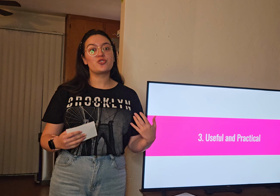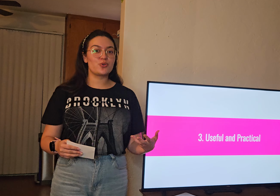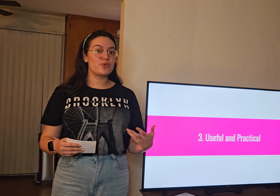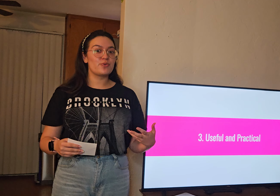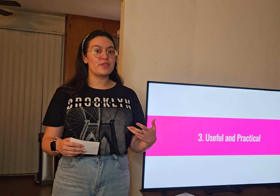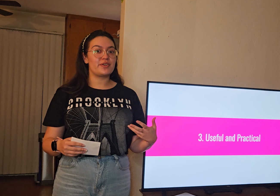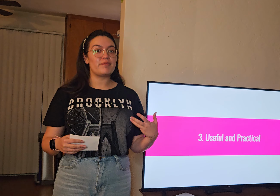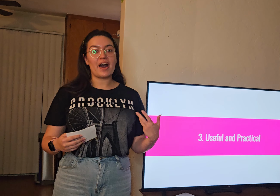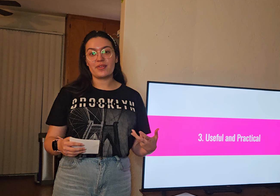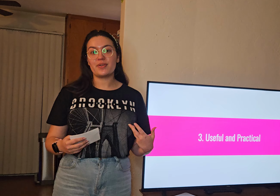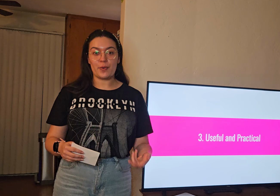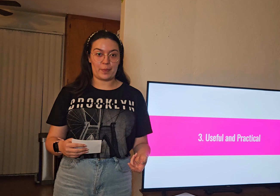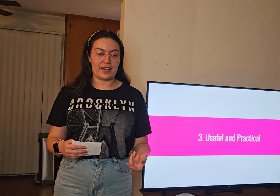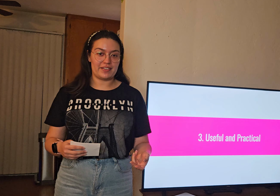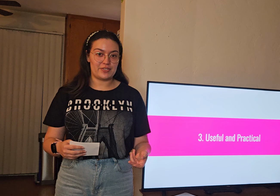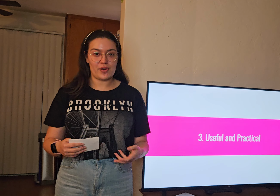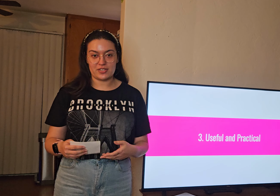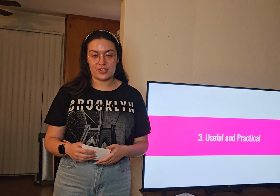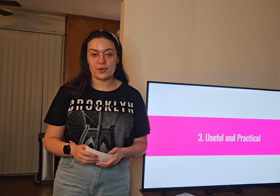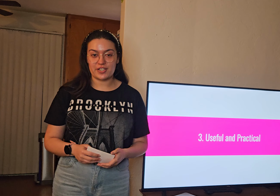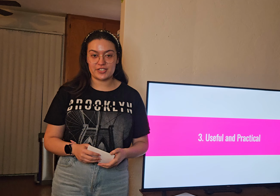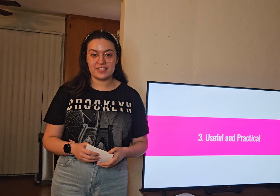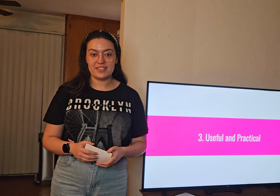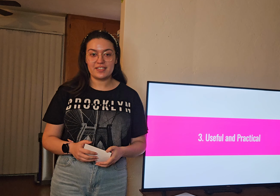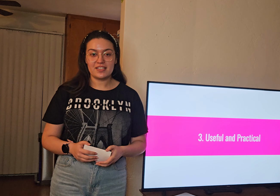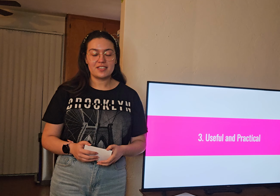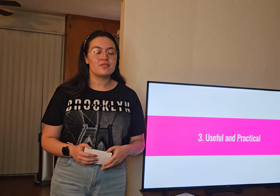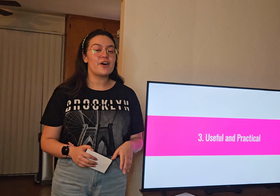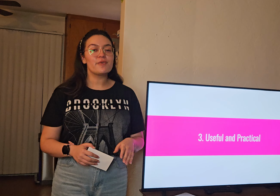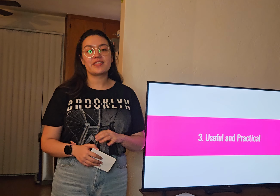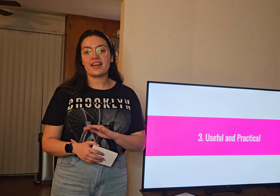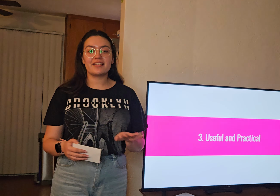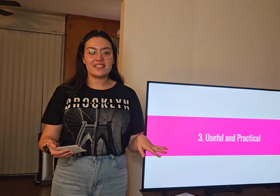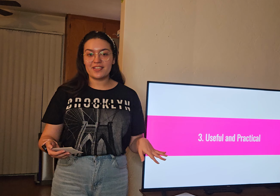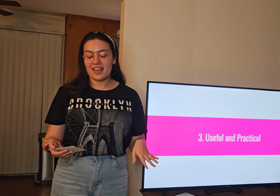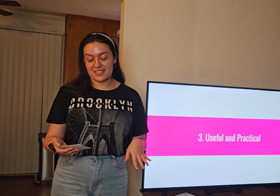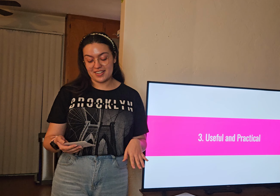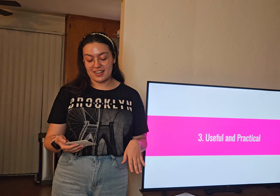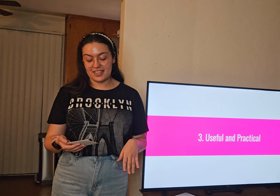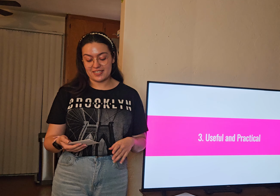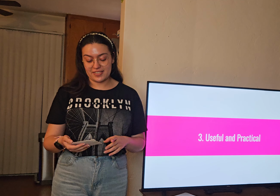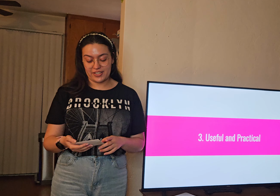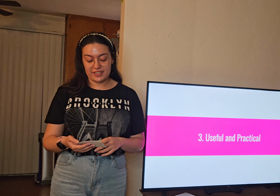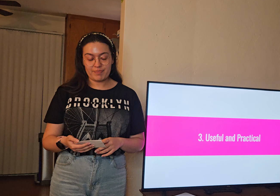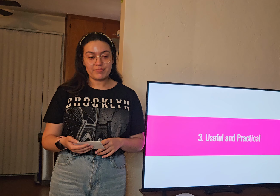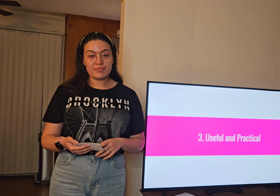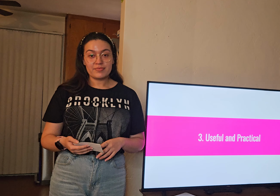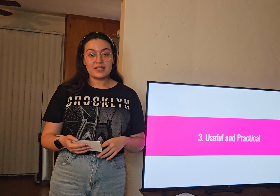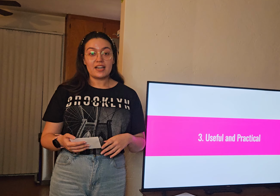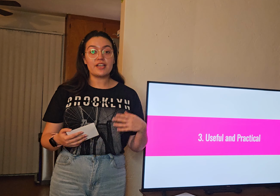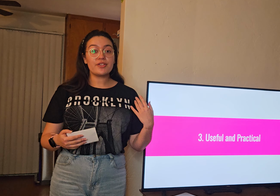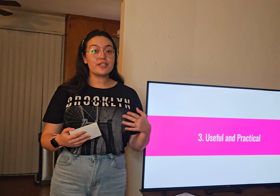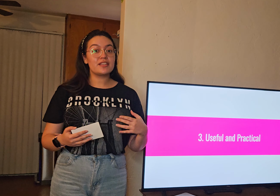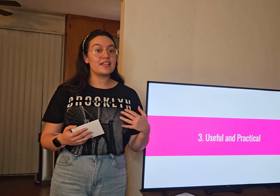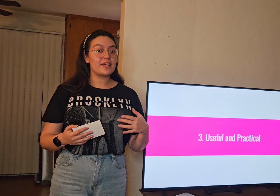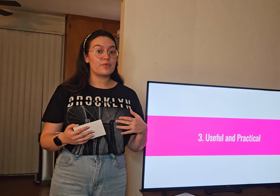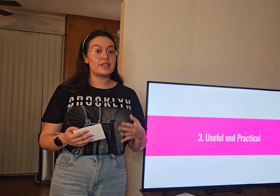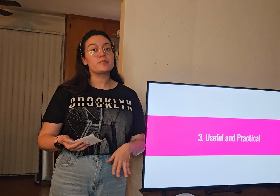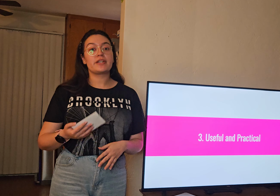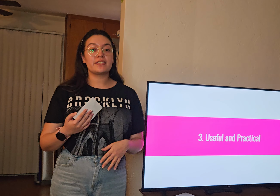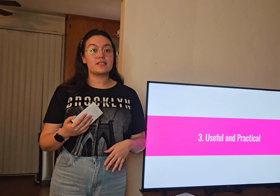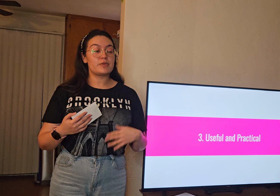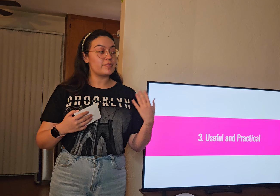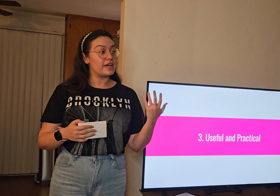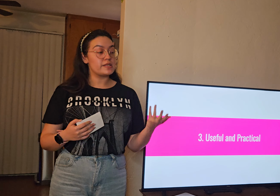hearing them chew with their mouth open to answer your question? Well, with ASL, that is not necessary. Another good thing that